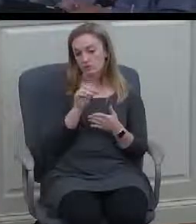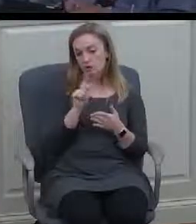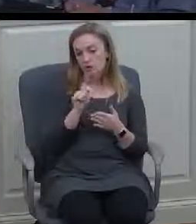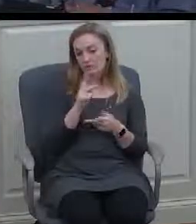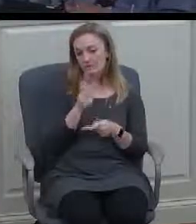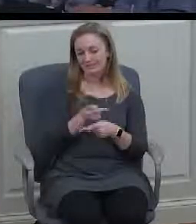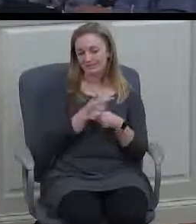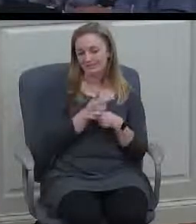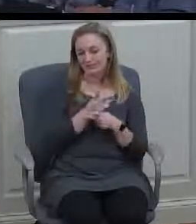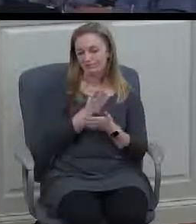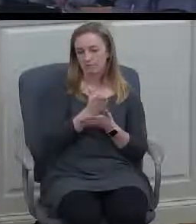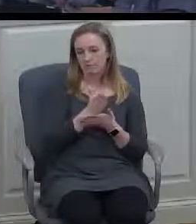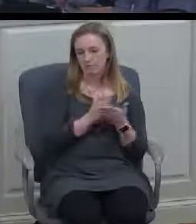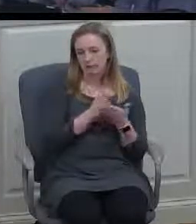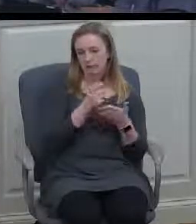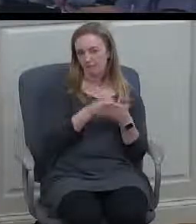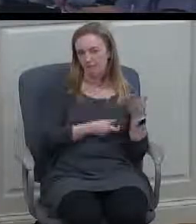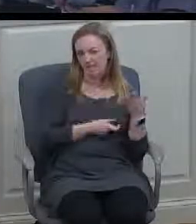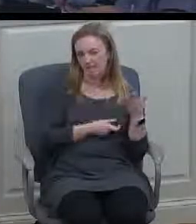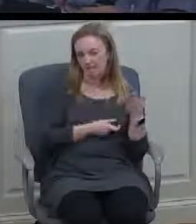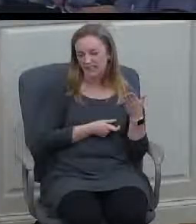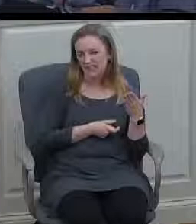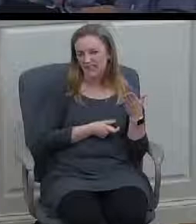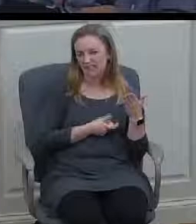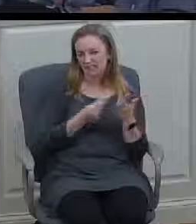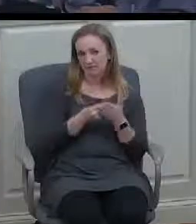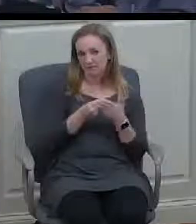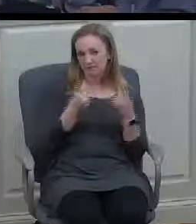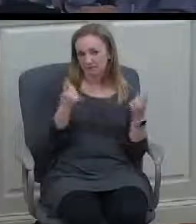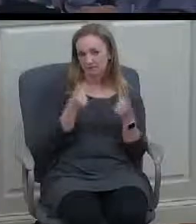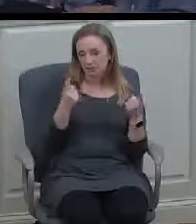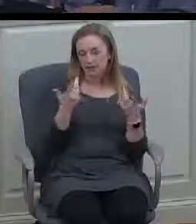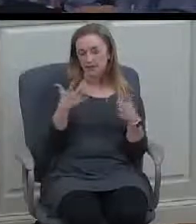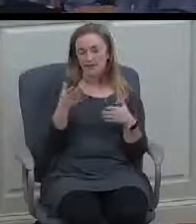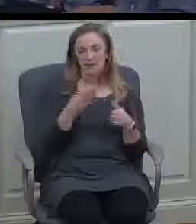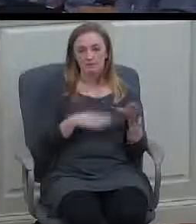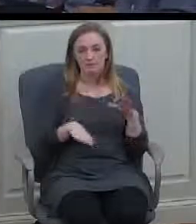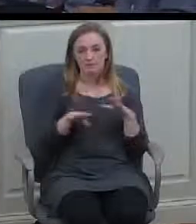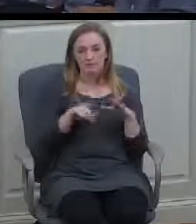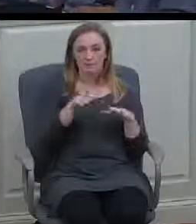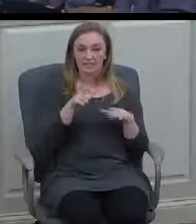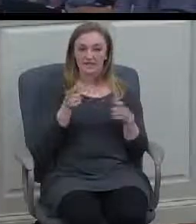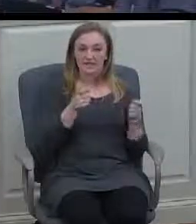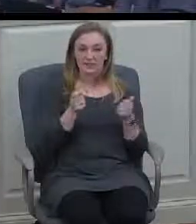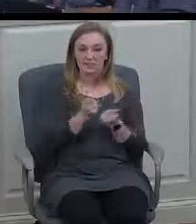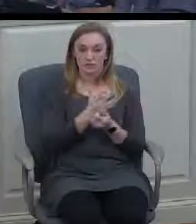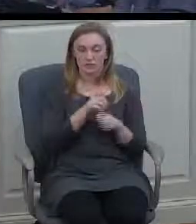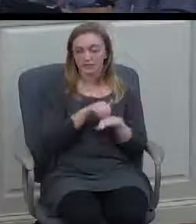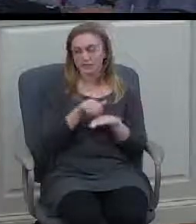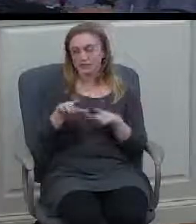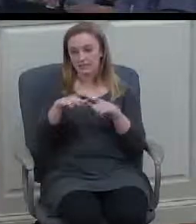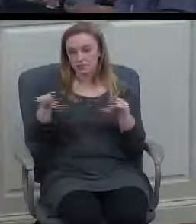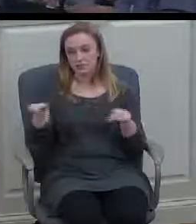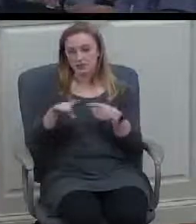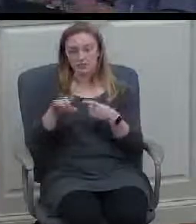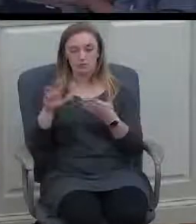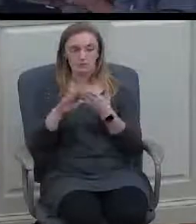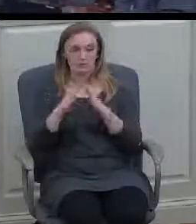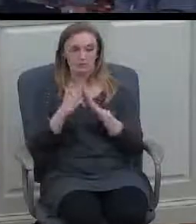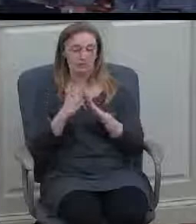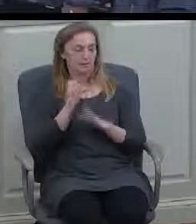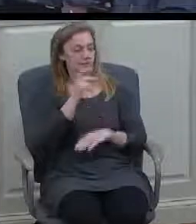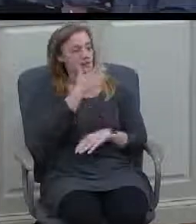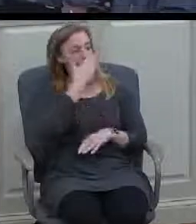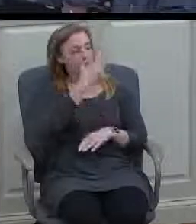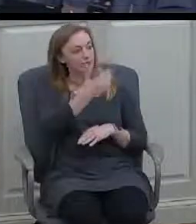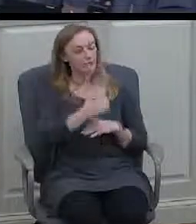some fee or commission of some sort, and then basically handles everything and just sends the city a check. Thank you. You're